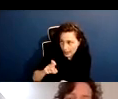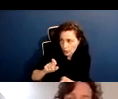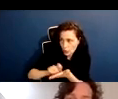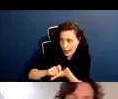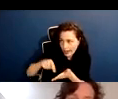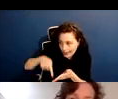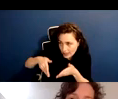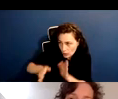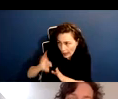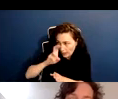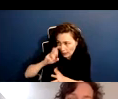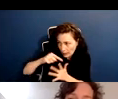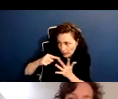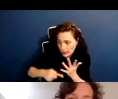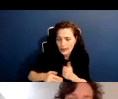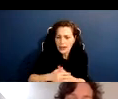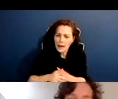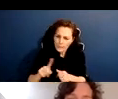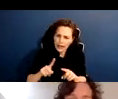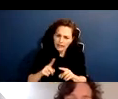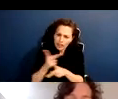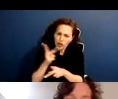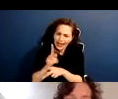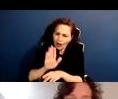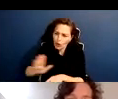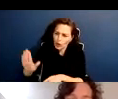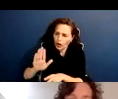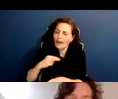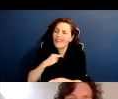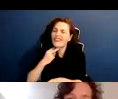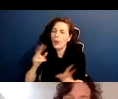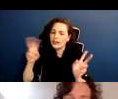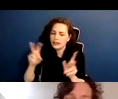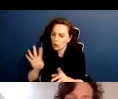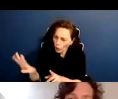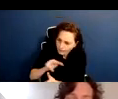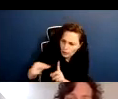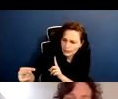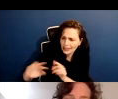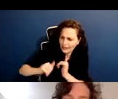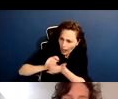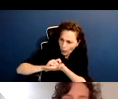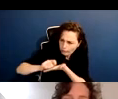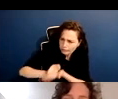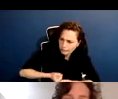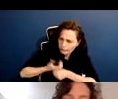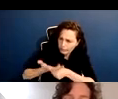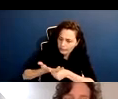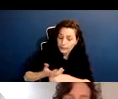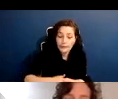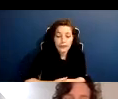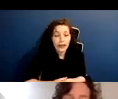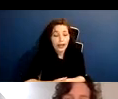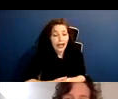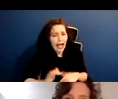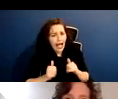voice is just as important as your filmmaking voice. And then have I used visual storytelling? You know, am I